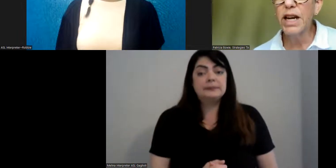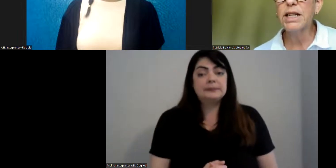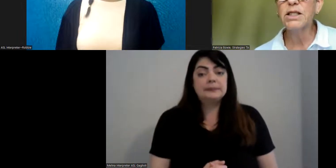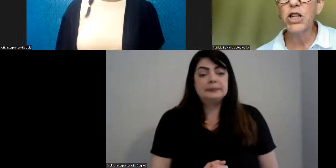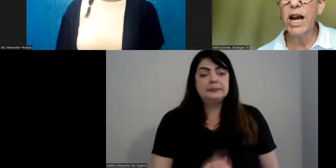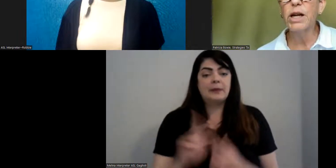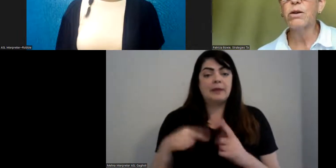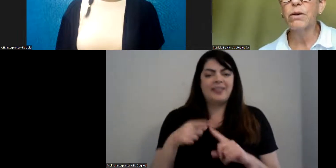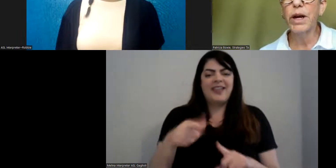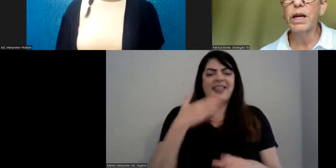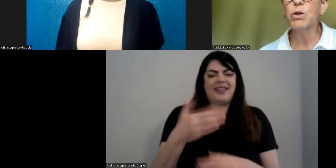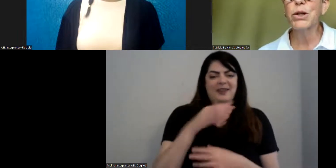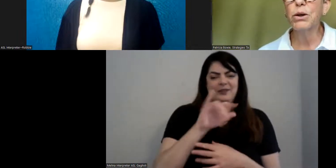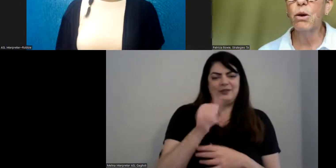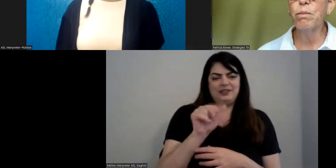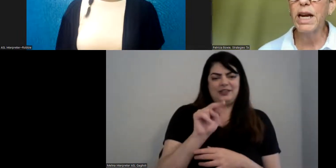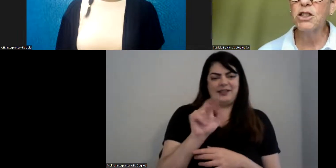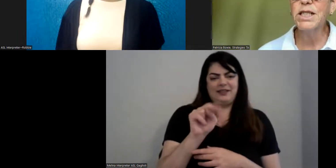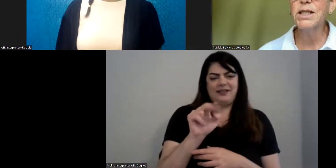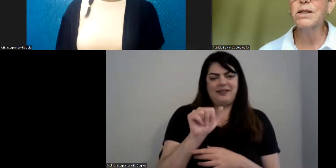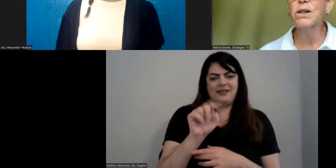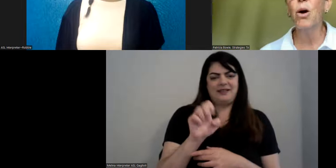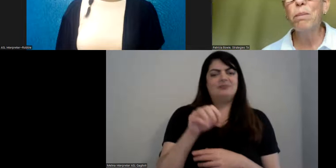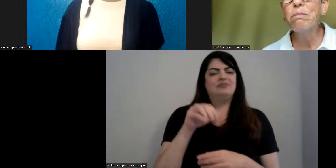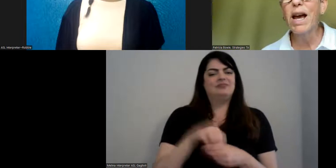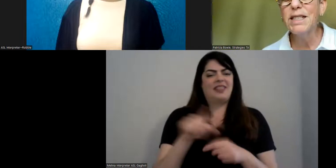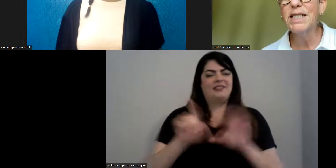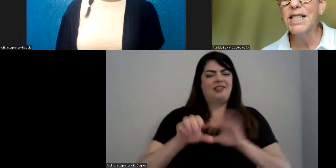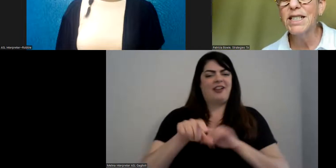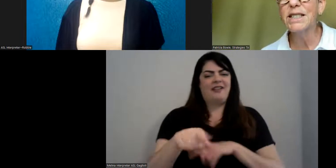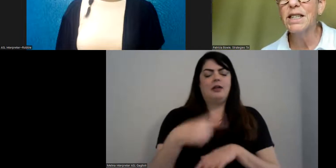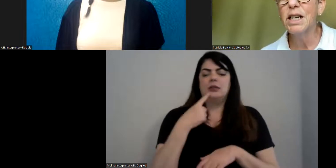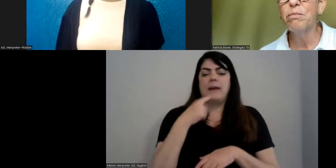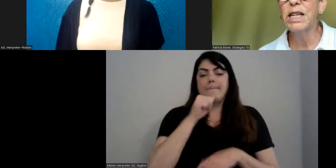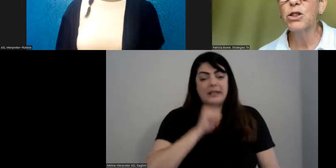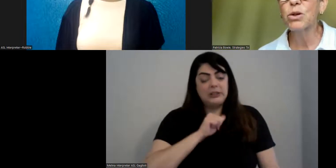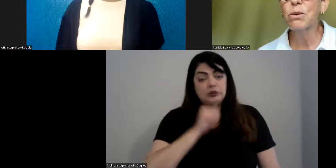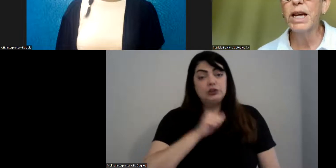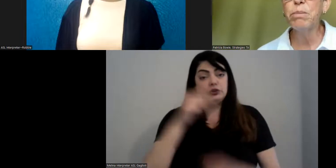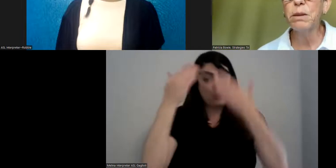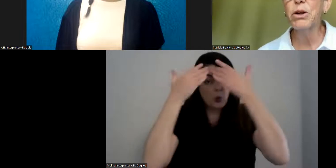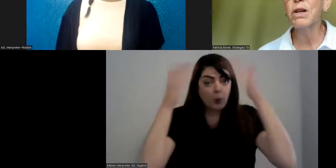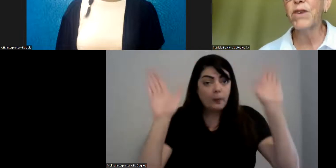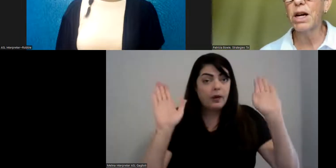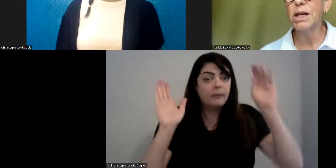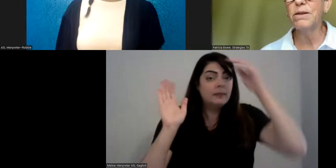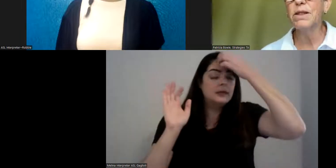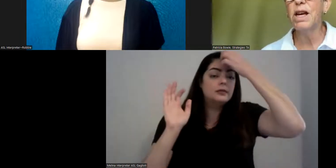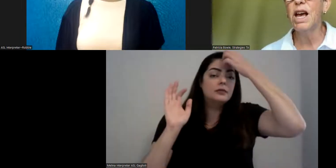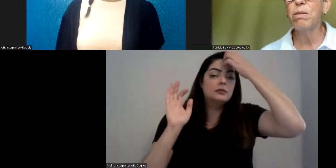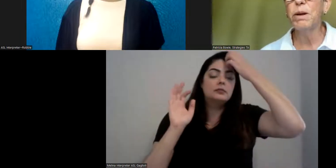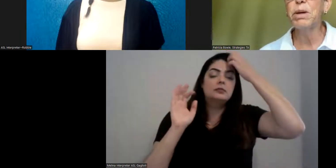Thanks, Jeanette, in the chat, right? It was patience, open-mindedness, making sure the right people are